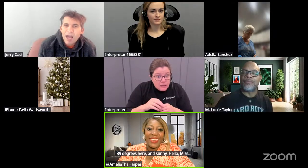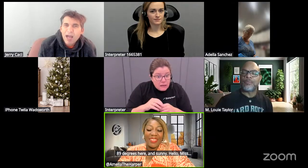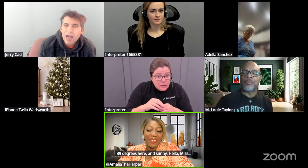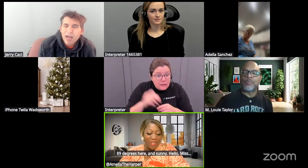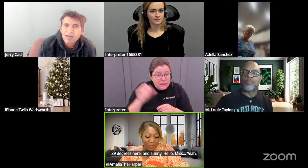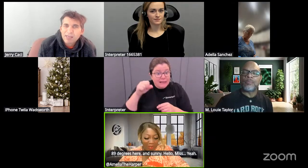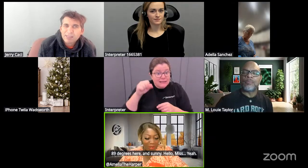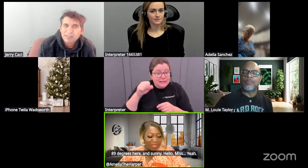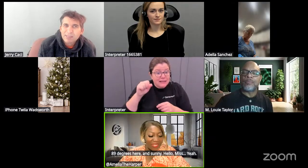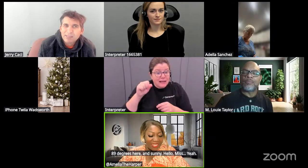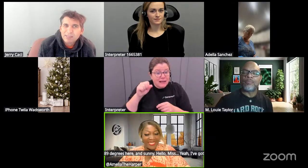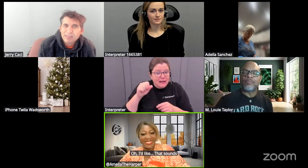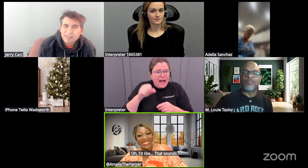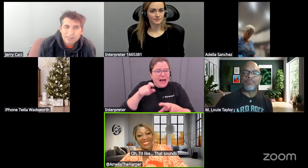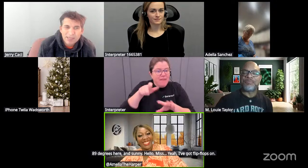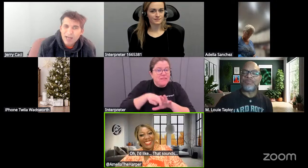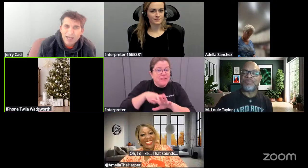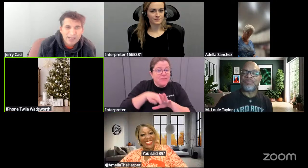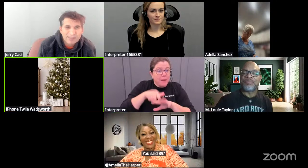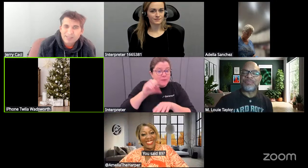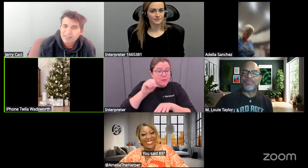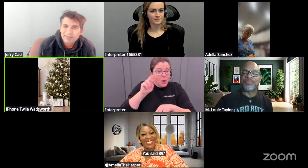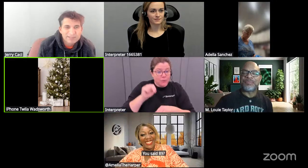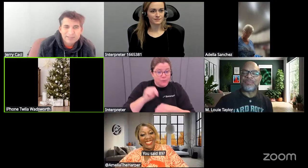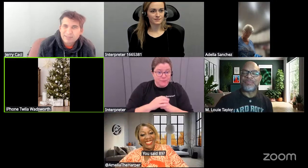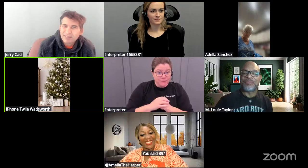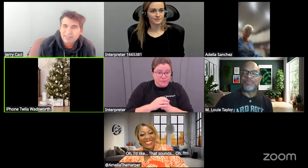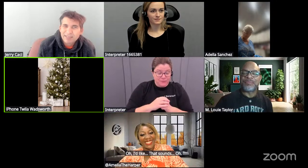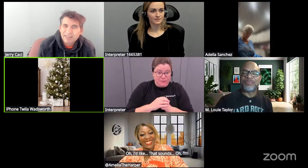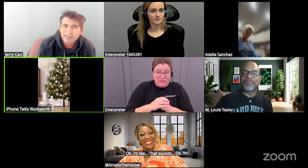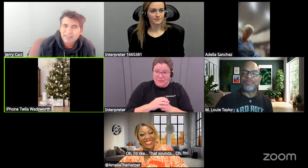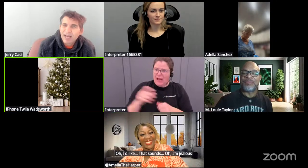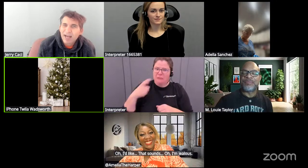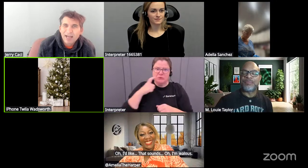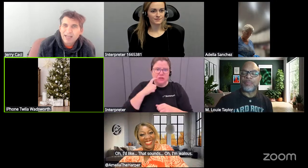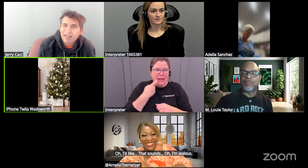Yeah, I've that got sounds, flip-flops on. oh, I'm jealous.